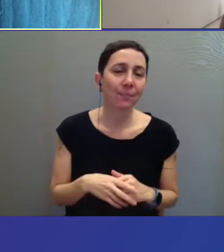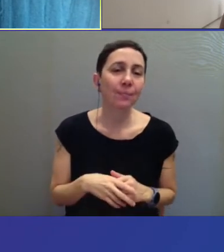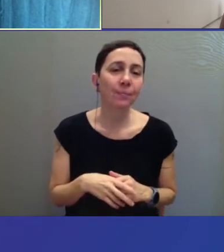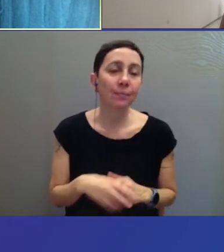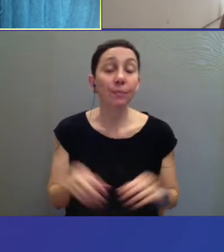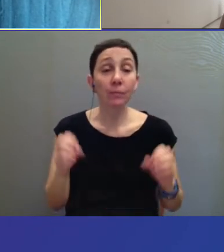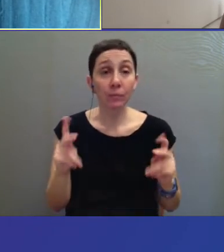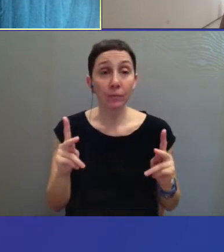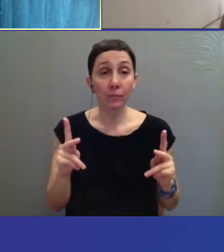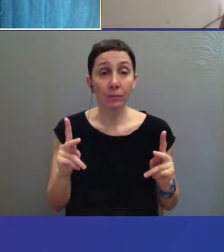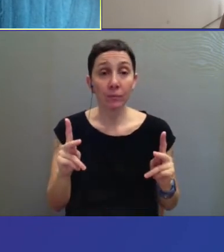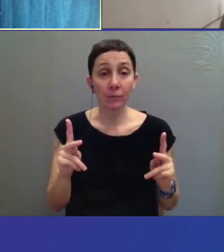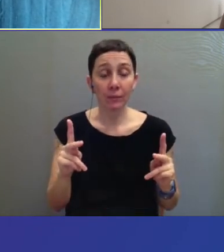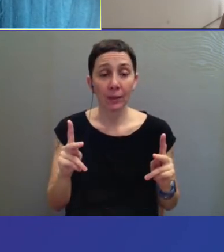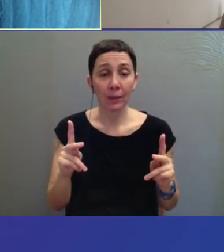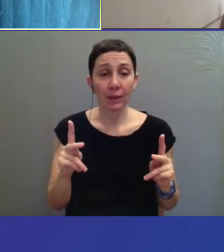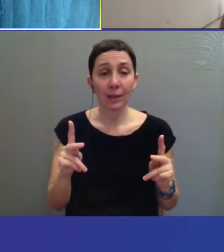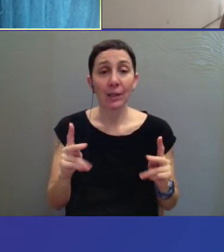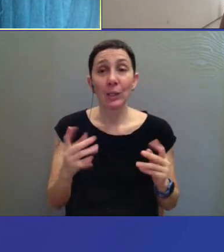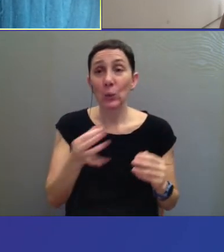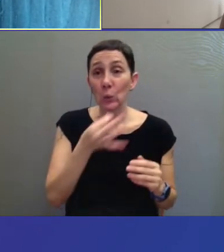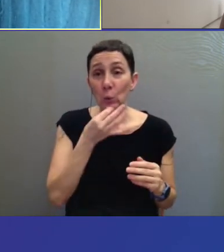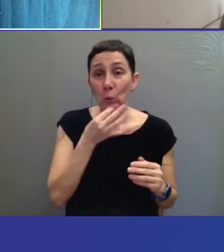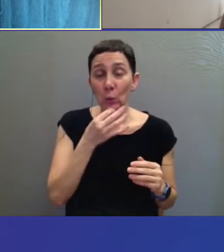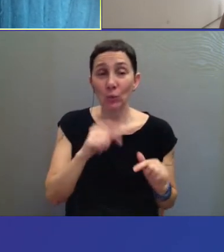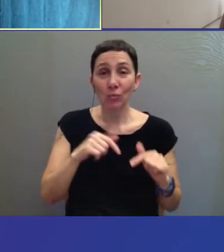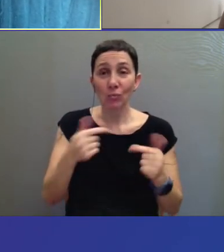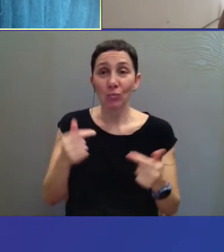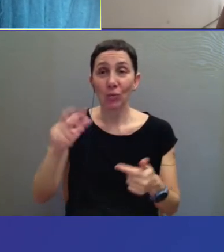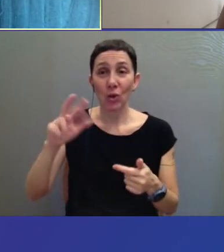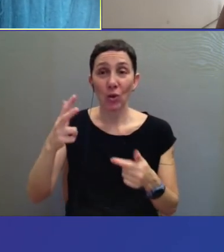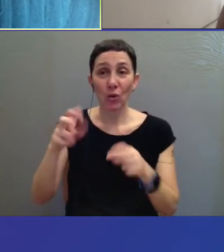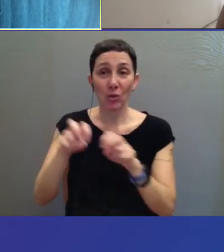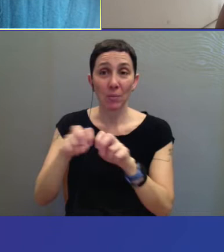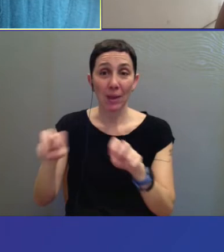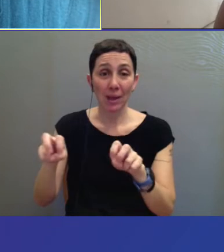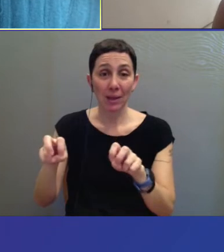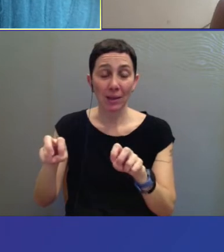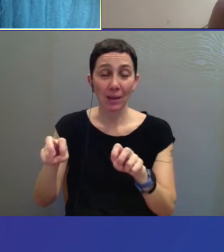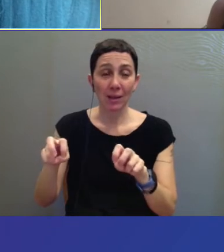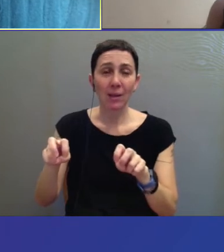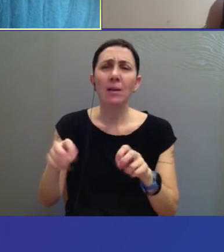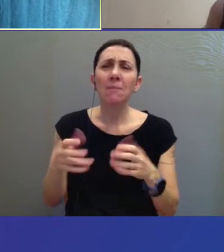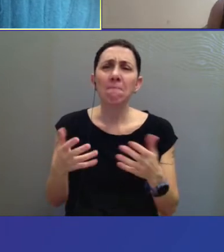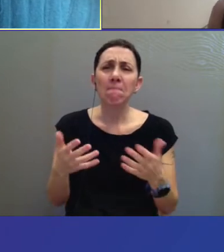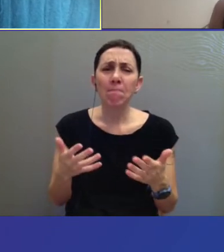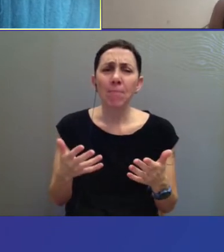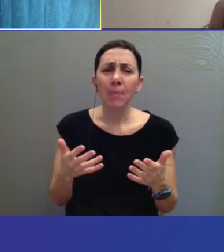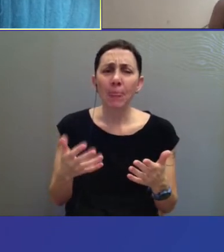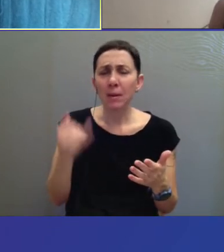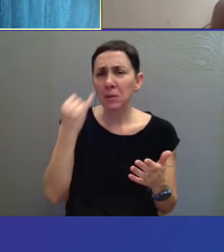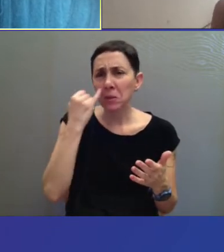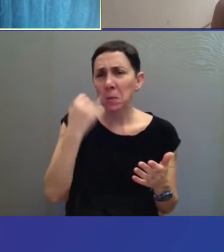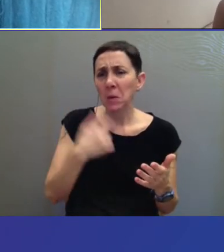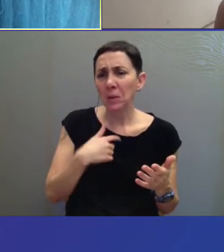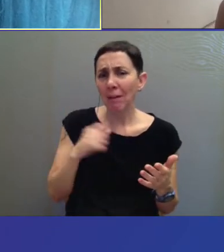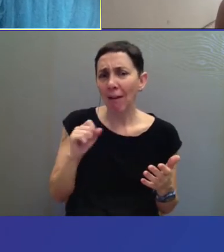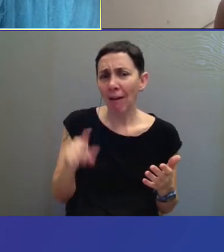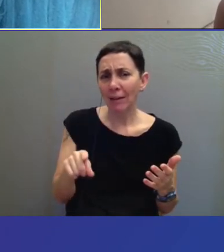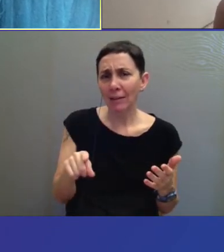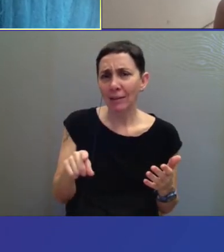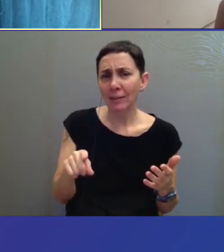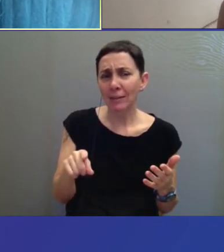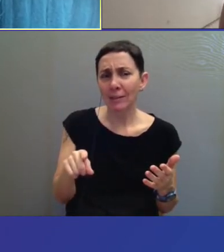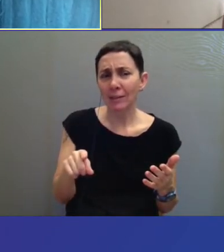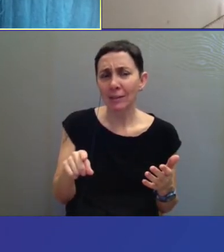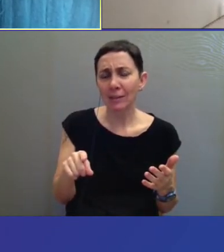Okay, so we're about to turn over to the third panel. What would you say if I asked you if there